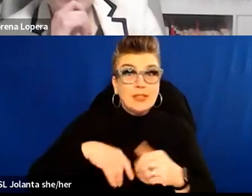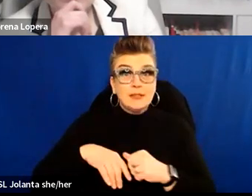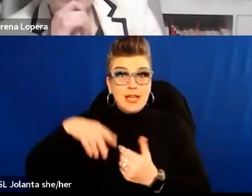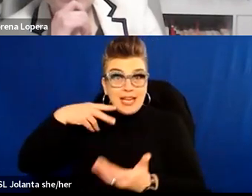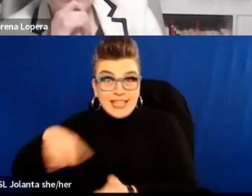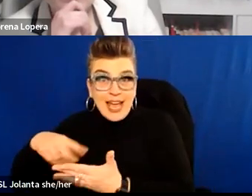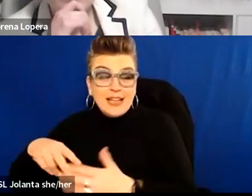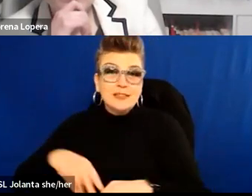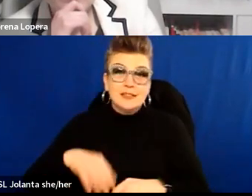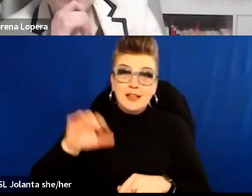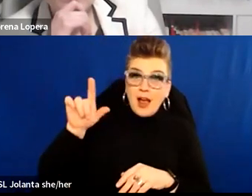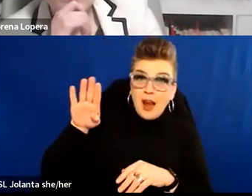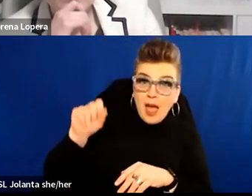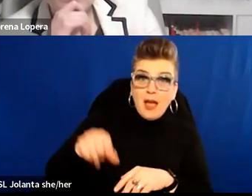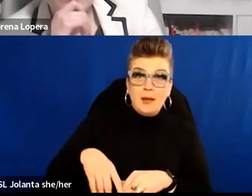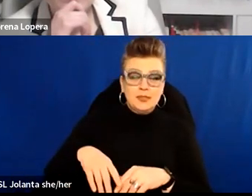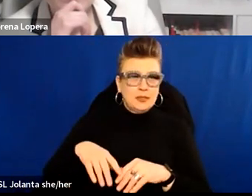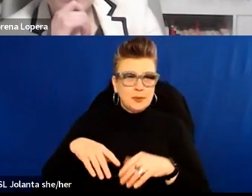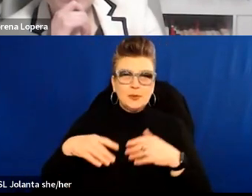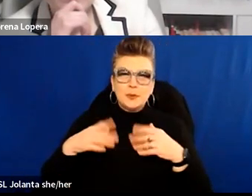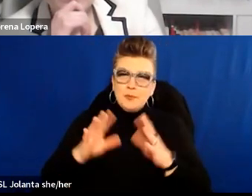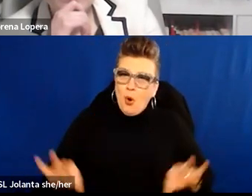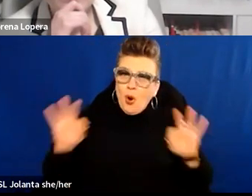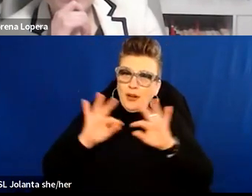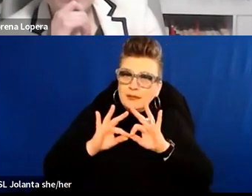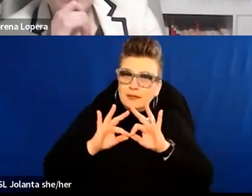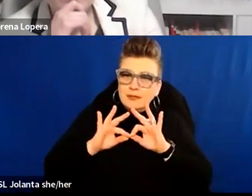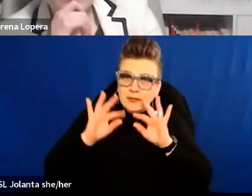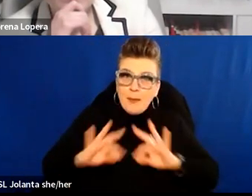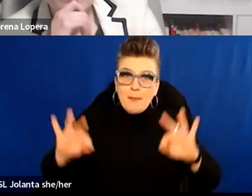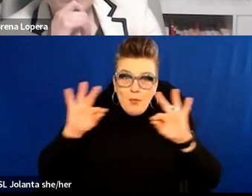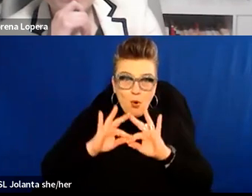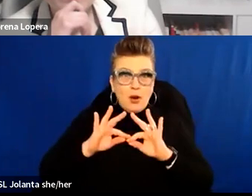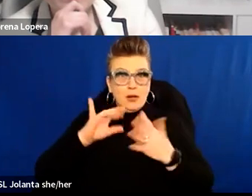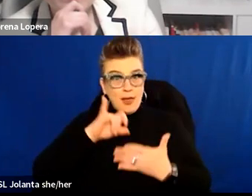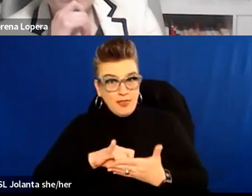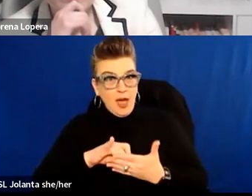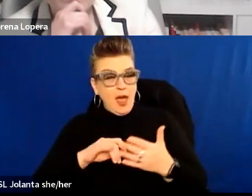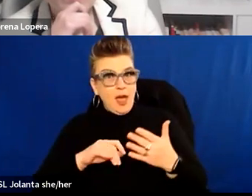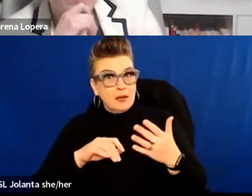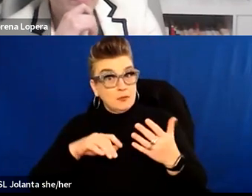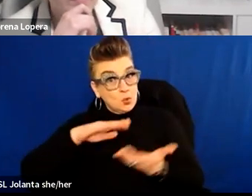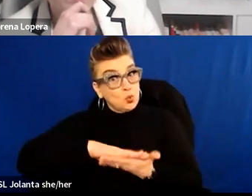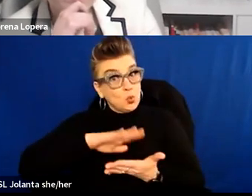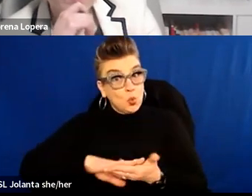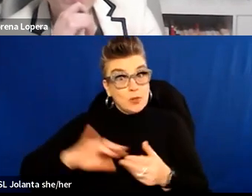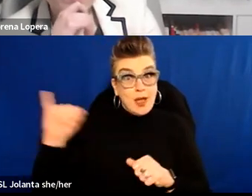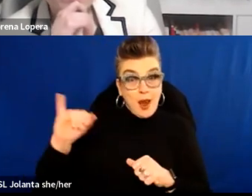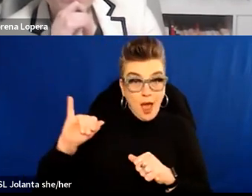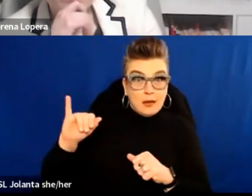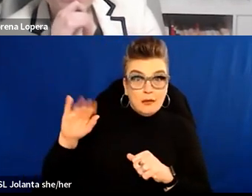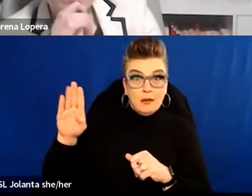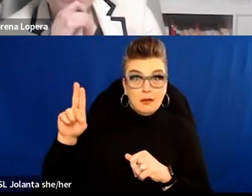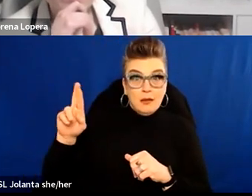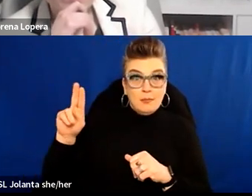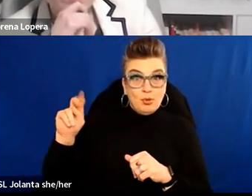these are very important for students that attend schools like the burke high school in uh providing